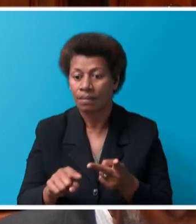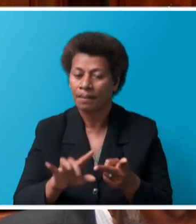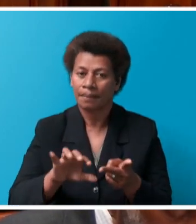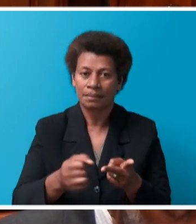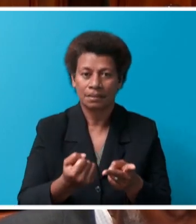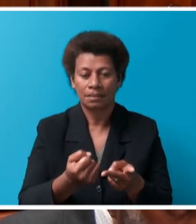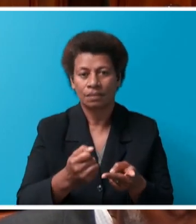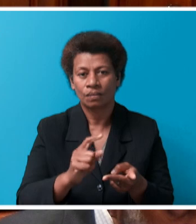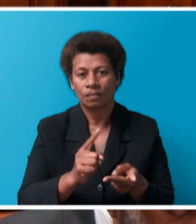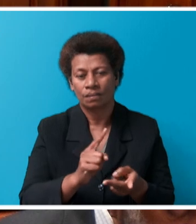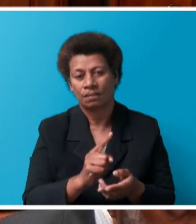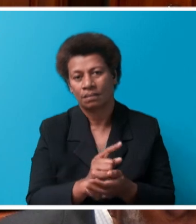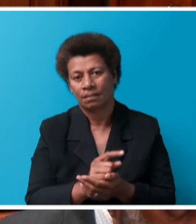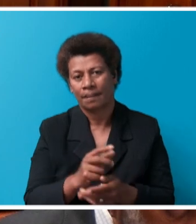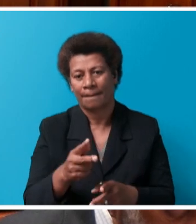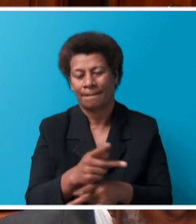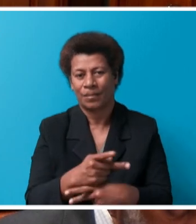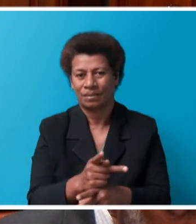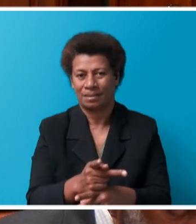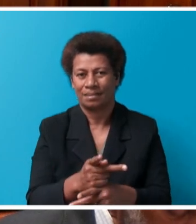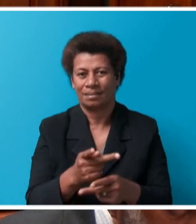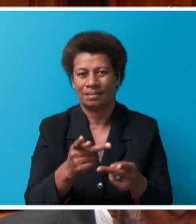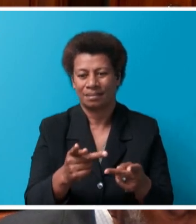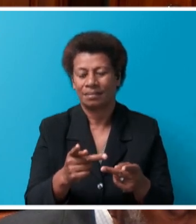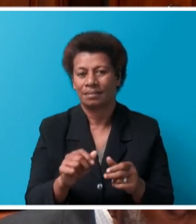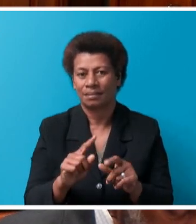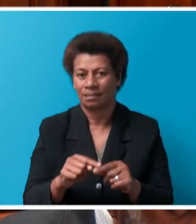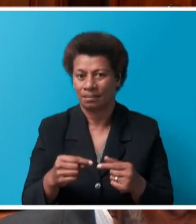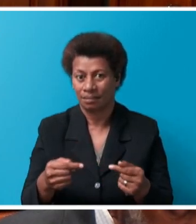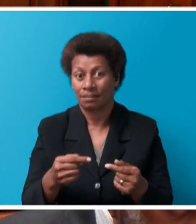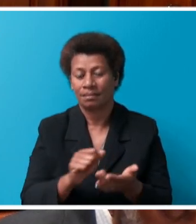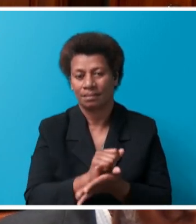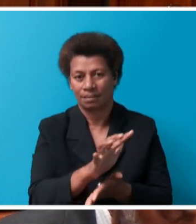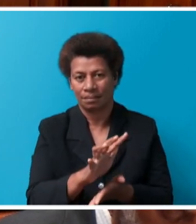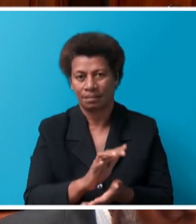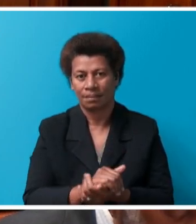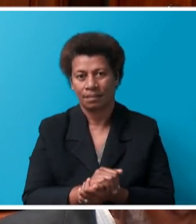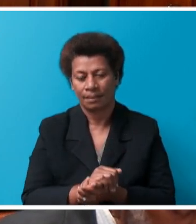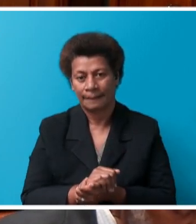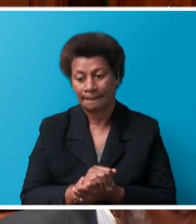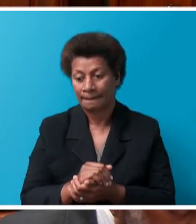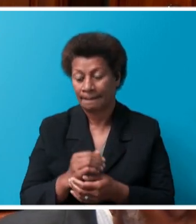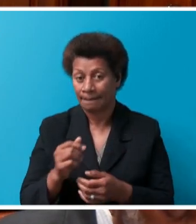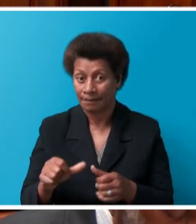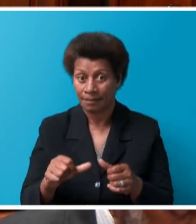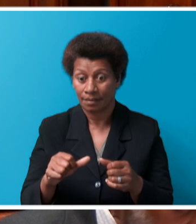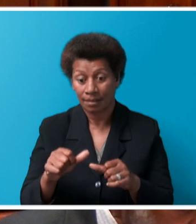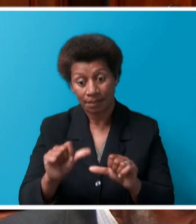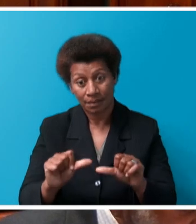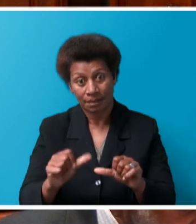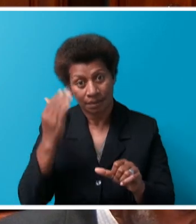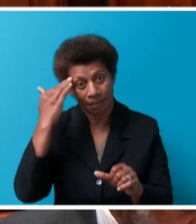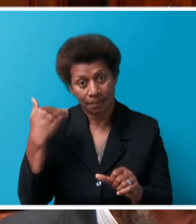products. Mr. Speaker, sir, His Excellency reminded us that agriculture is not just